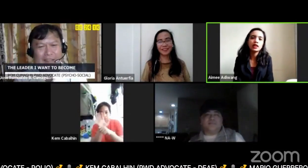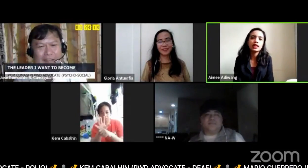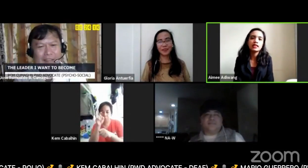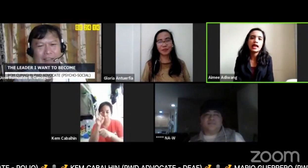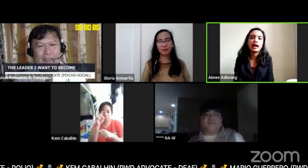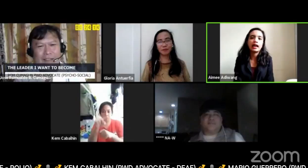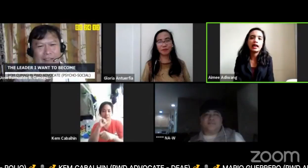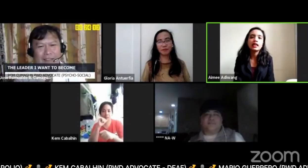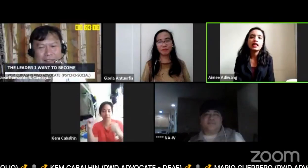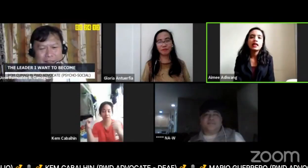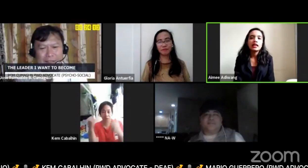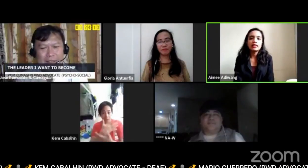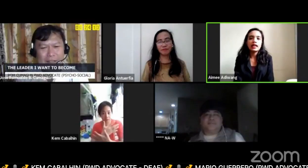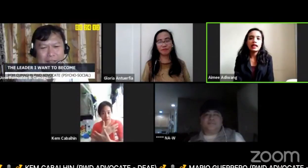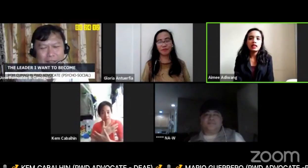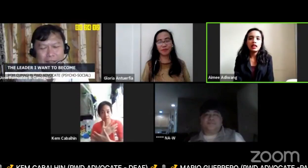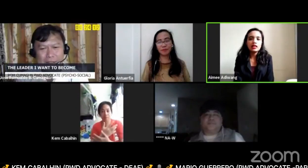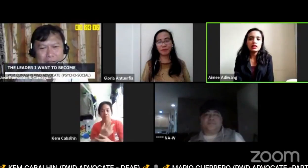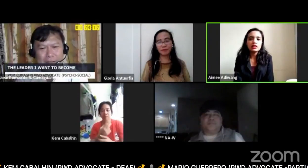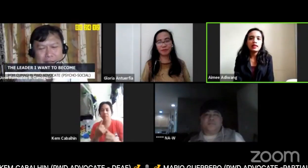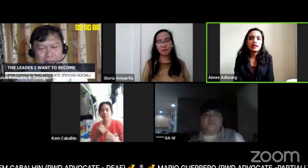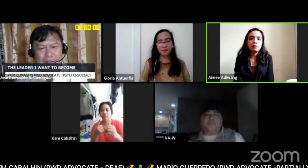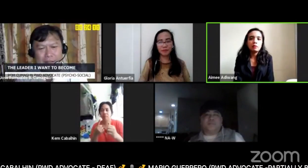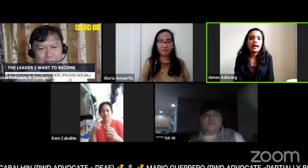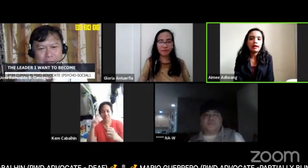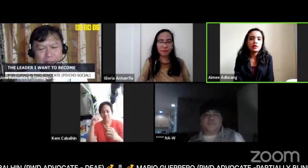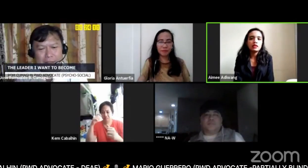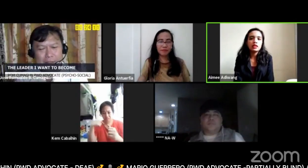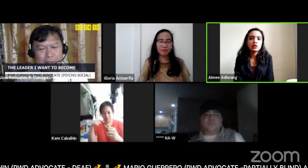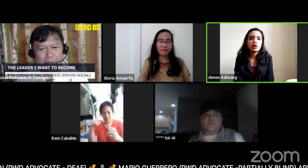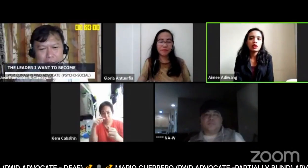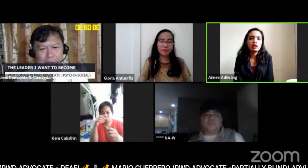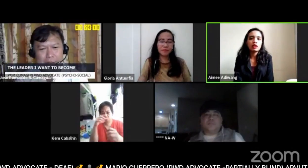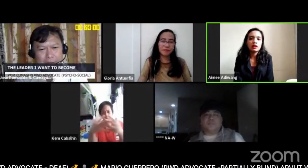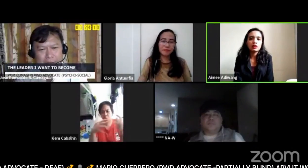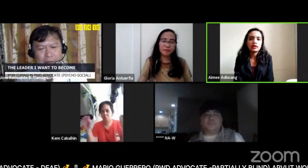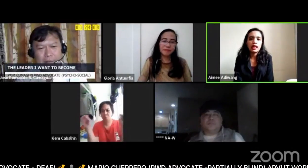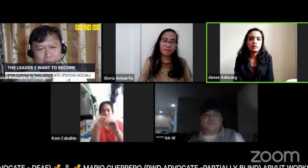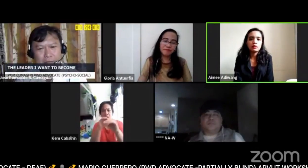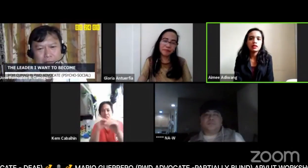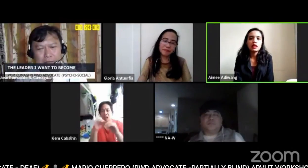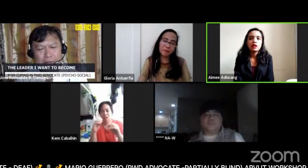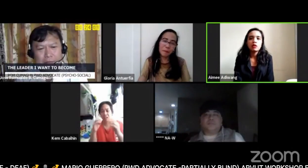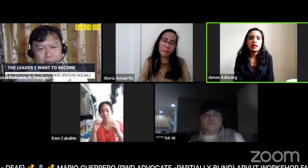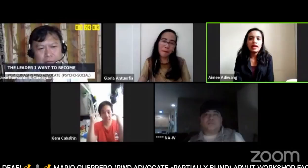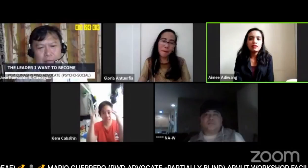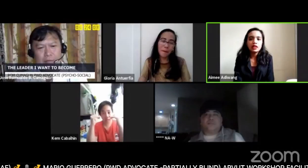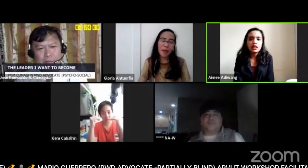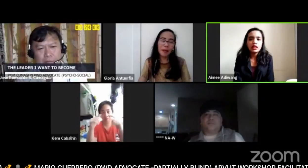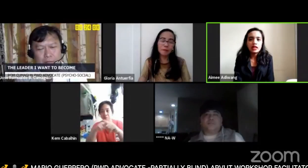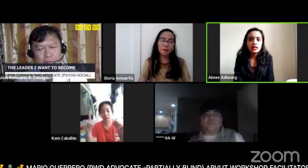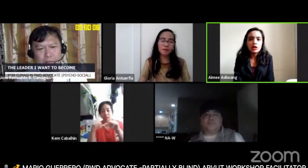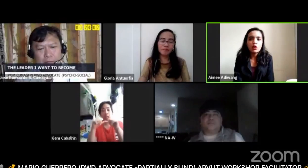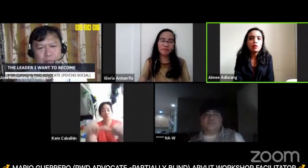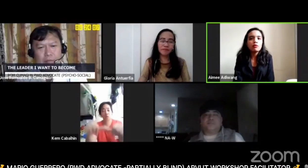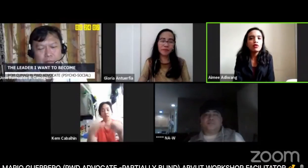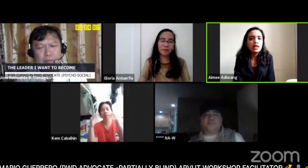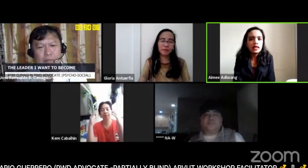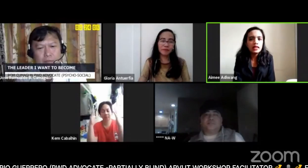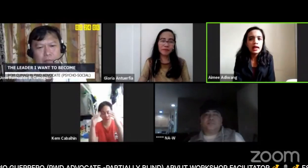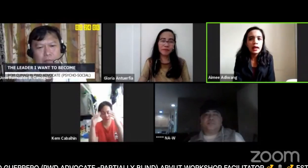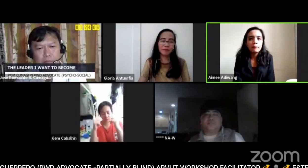2 to 3 things ang important sa akin is that in these pandemic times, in these coronavirus times, whatever it